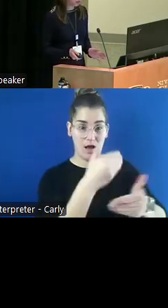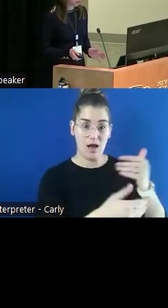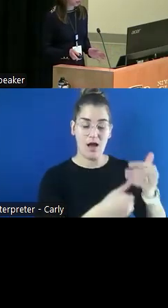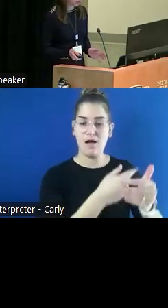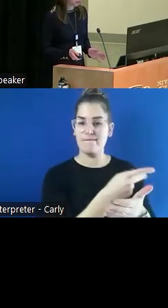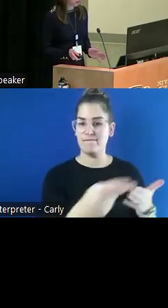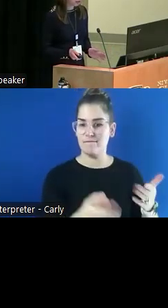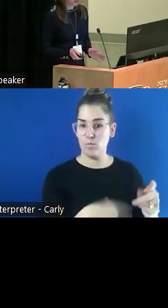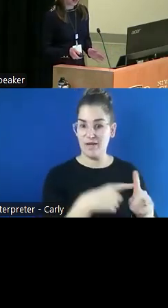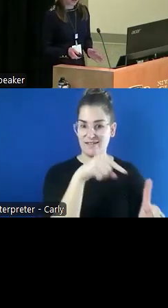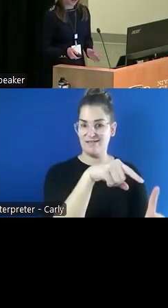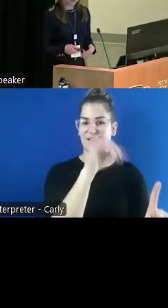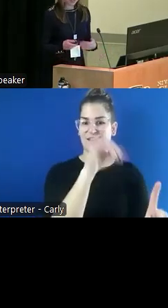illness.